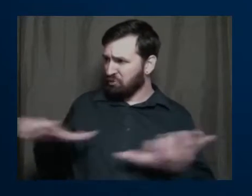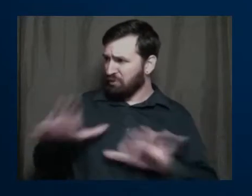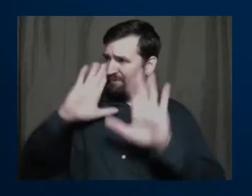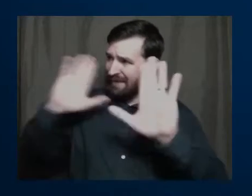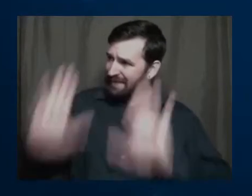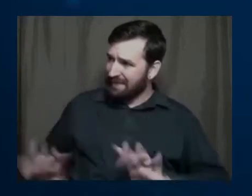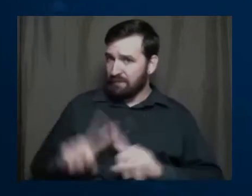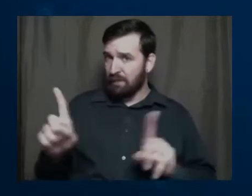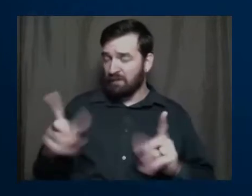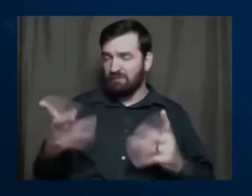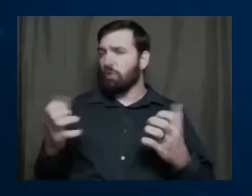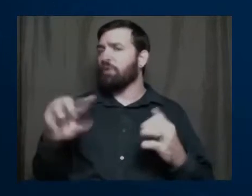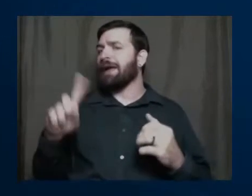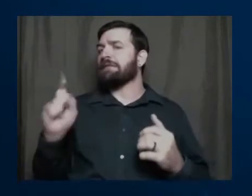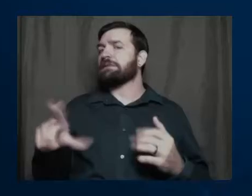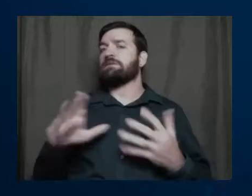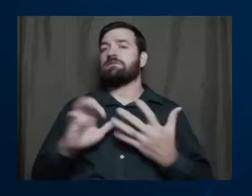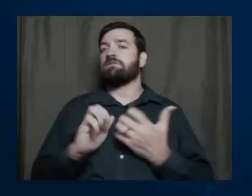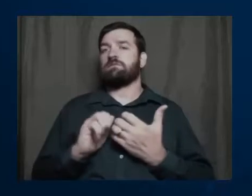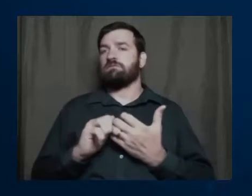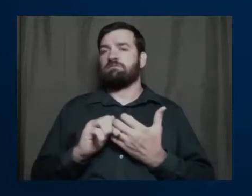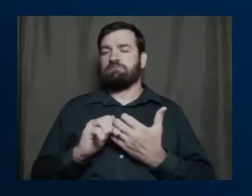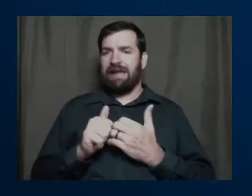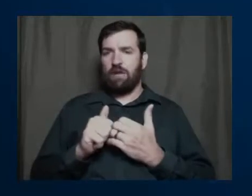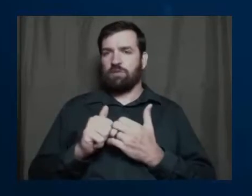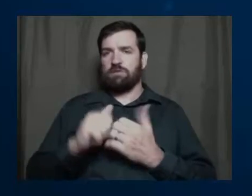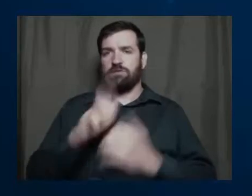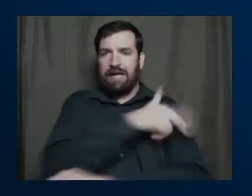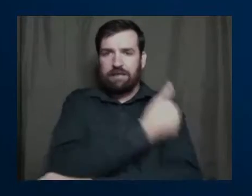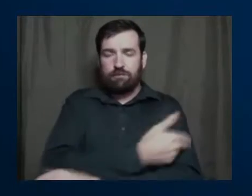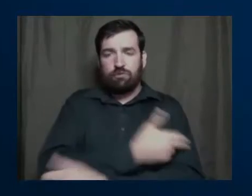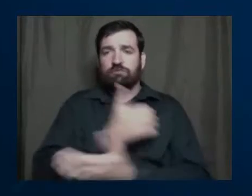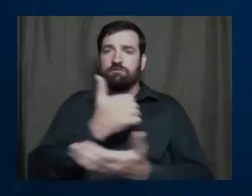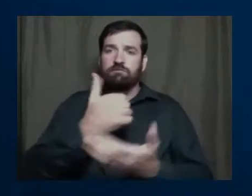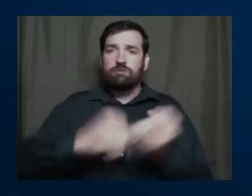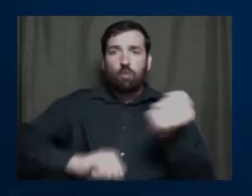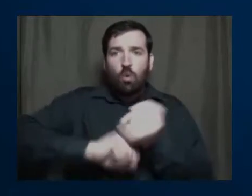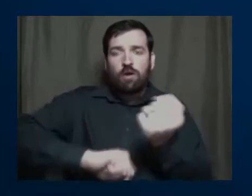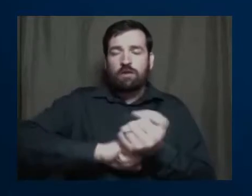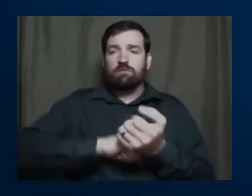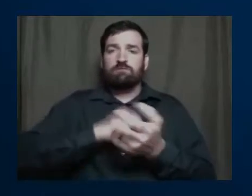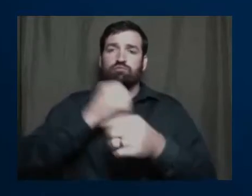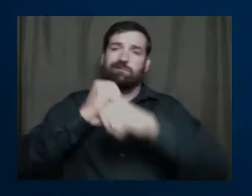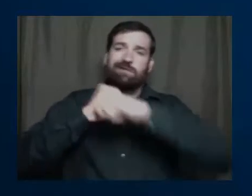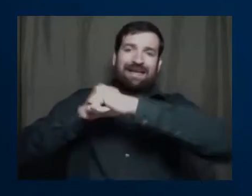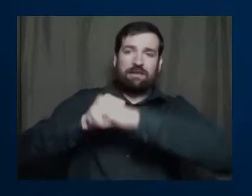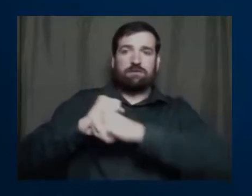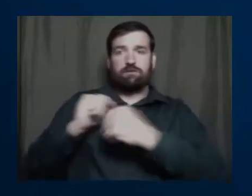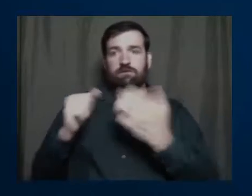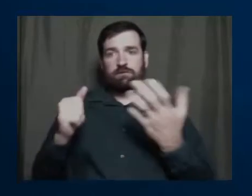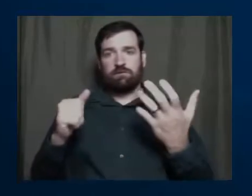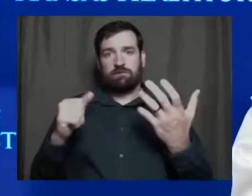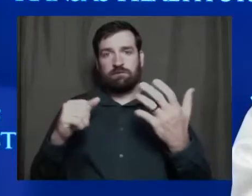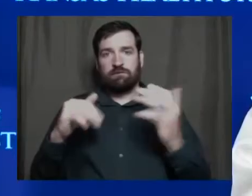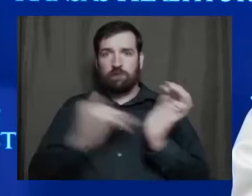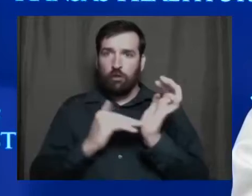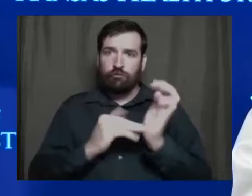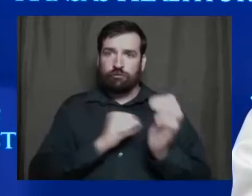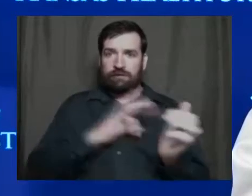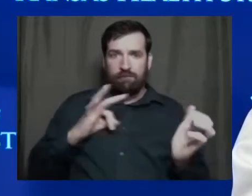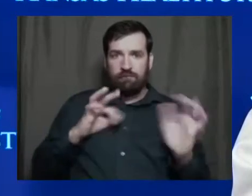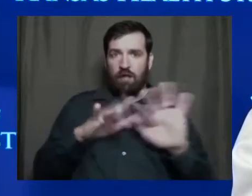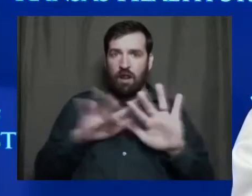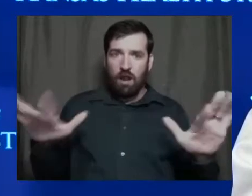what's the hospital doing to support and protect the emotional and physical and spiritual health of the people that are sitting by the bedsides of some of these folks?